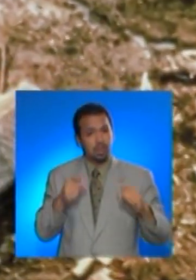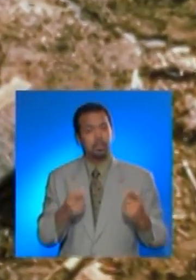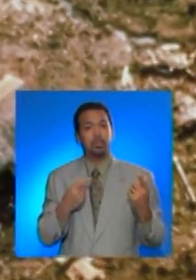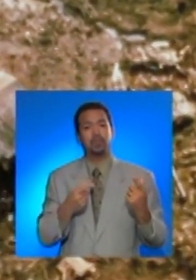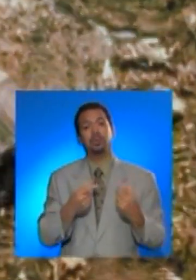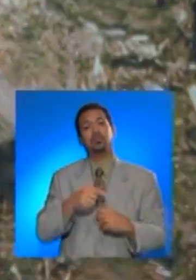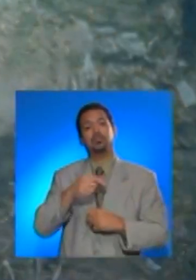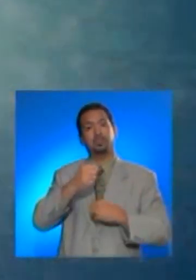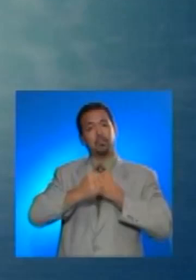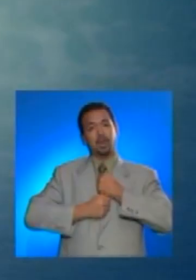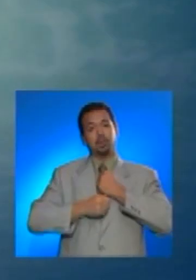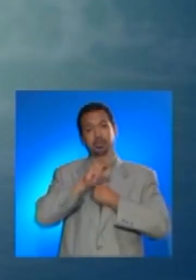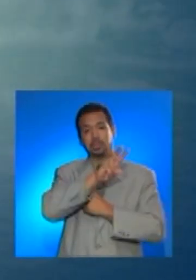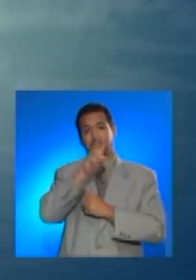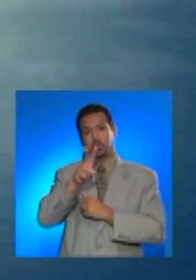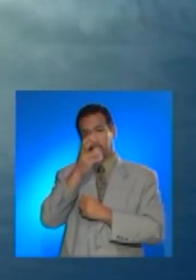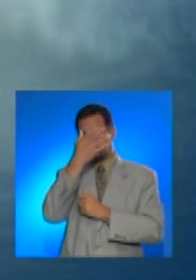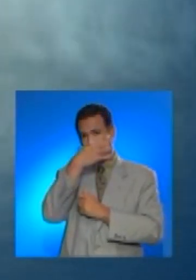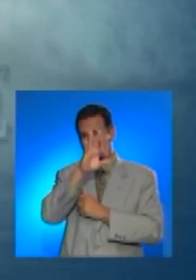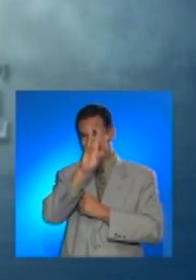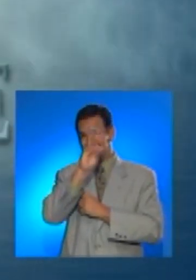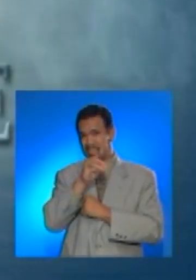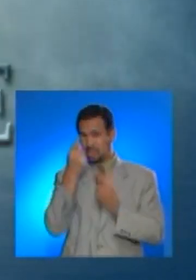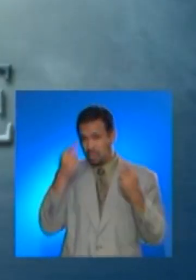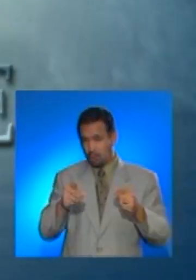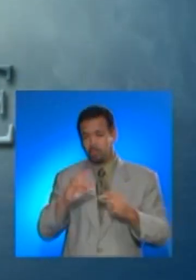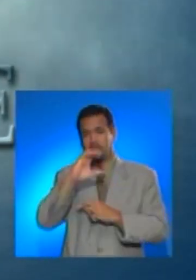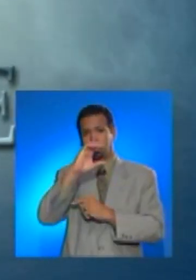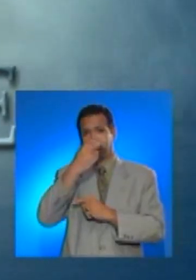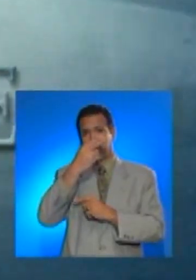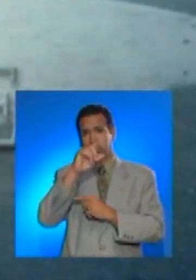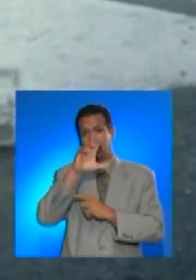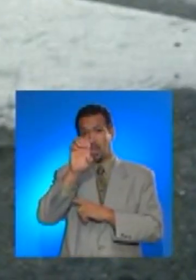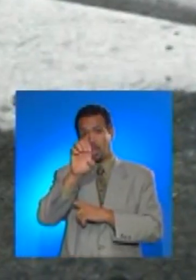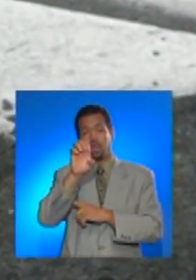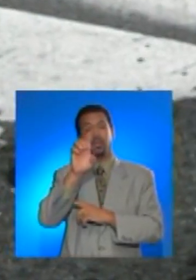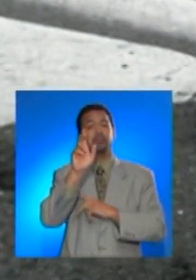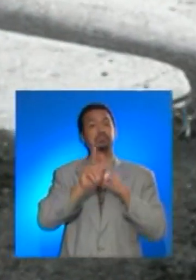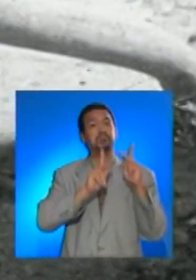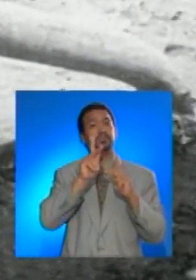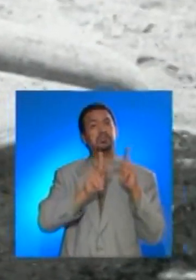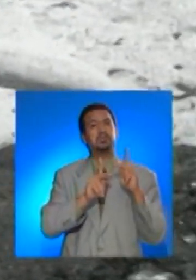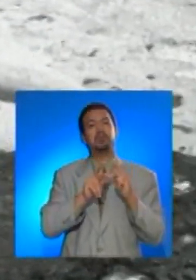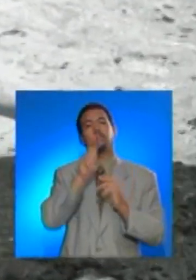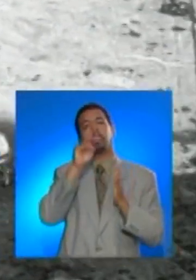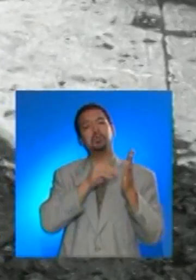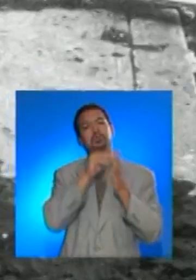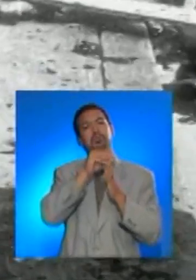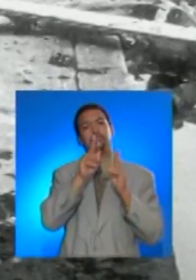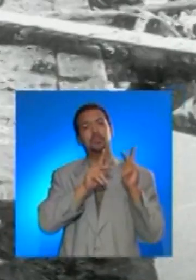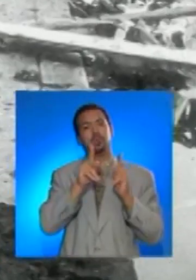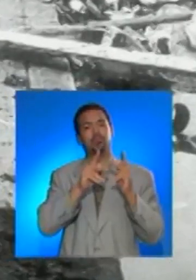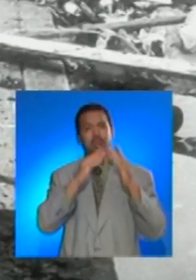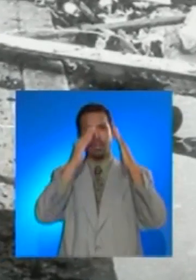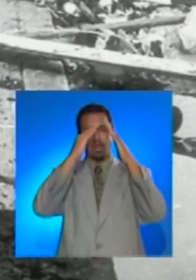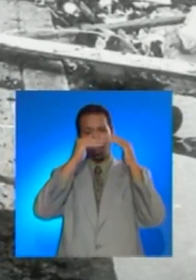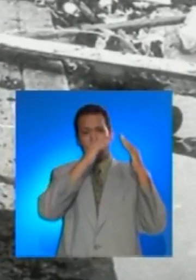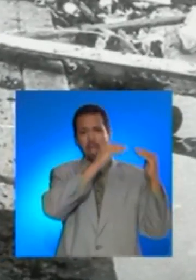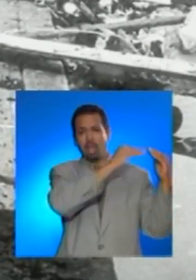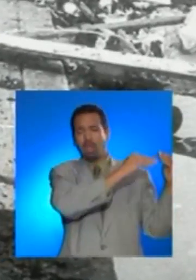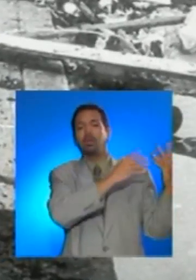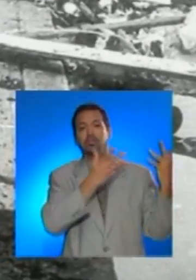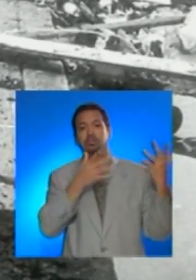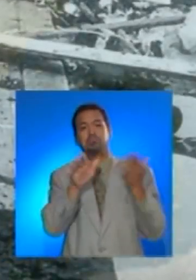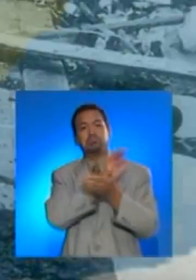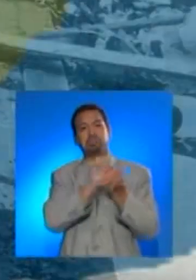century took place on May 22, 1960, in Chile. It left more than 2 million people homeless and caused